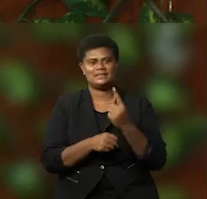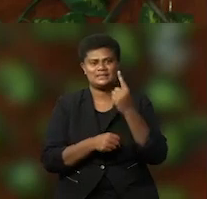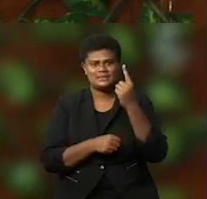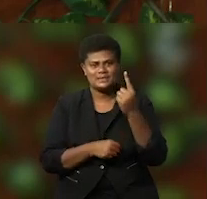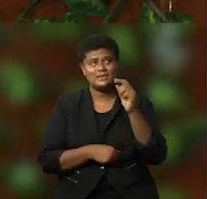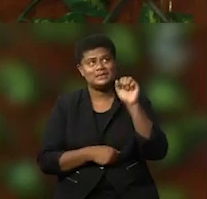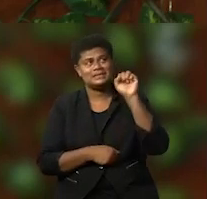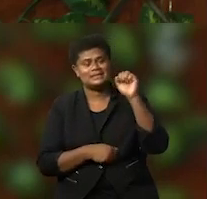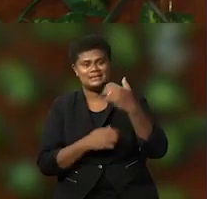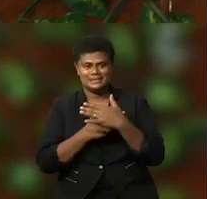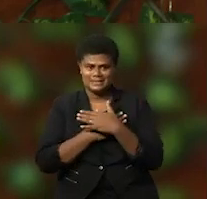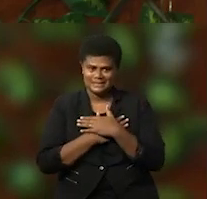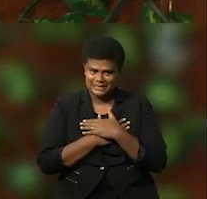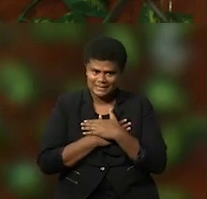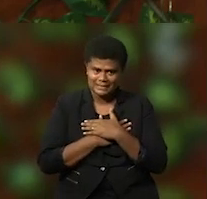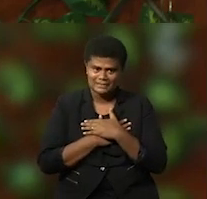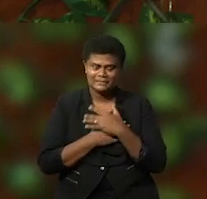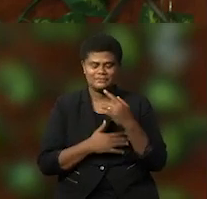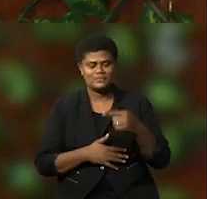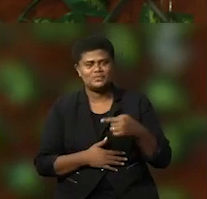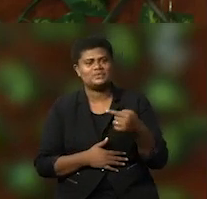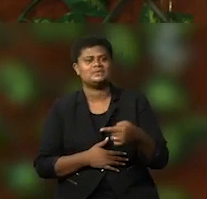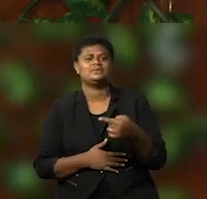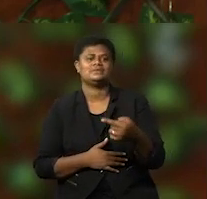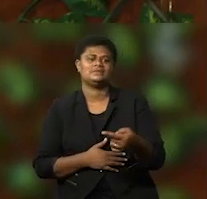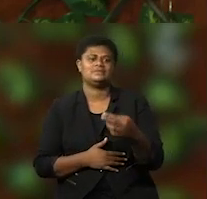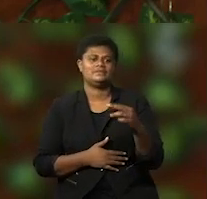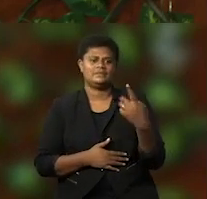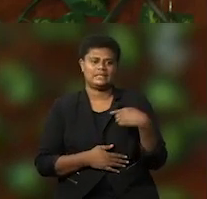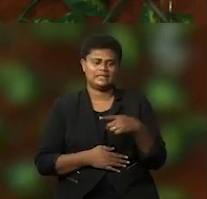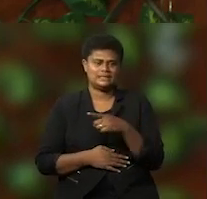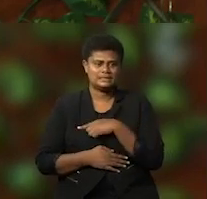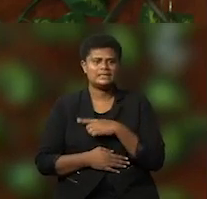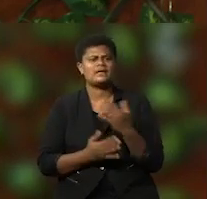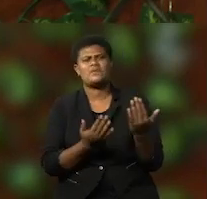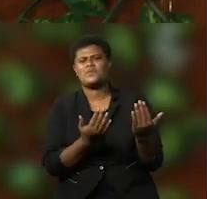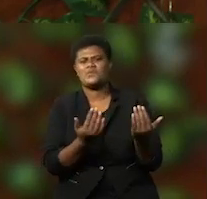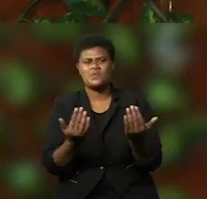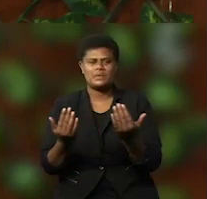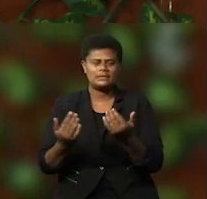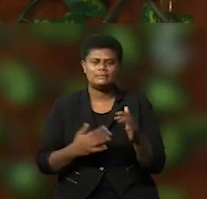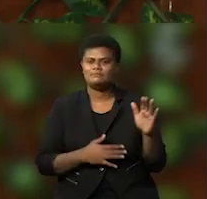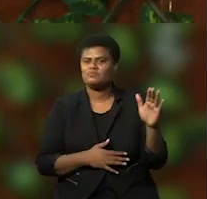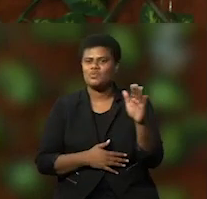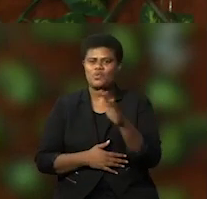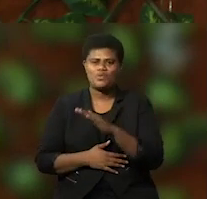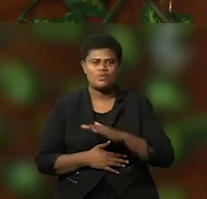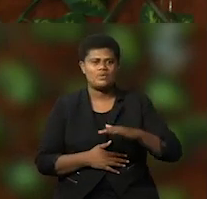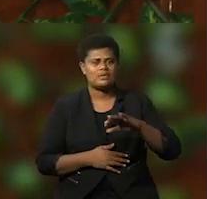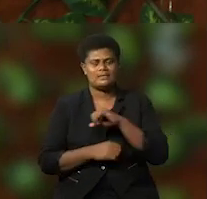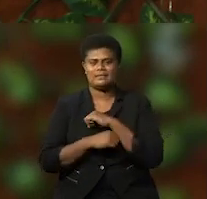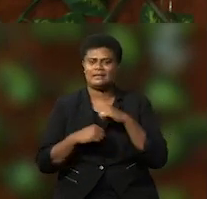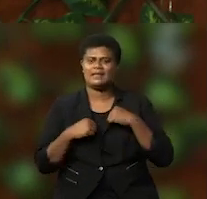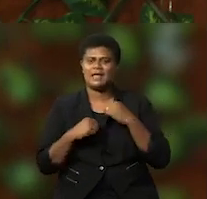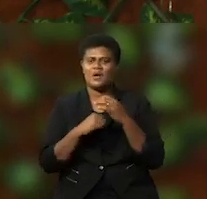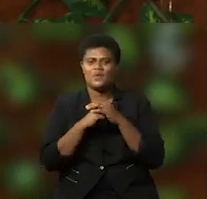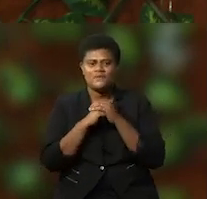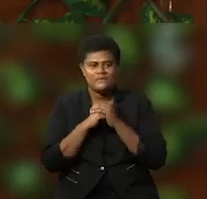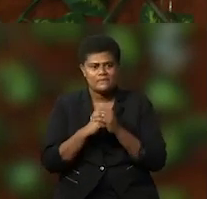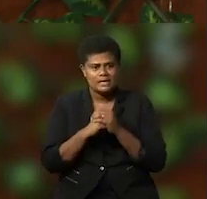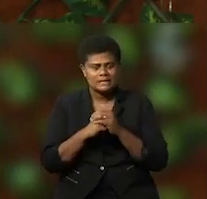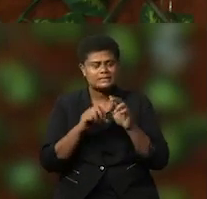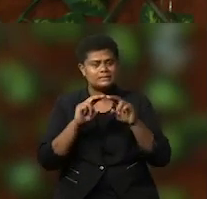love and his caring arms that has been with us throughout, extending the world's master's welcome to all of our friends and families and to those of you who